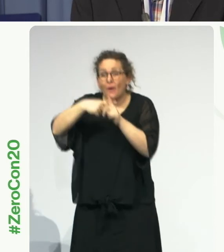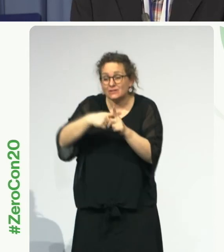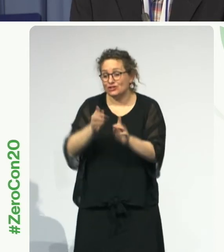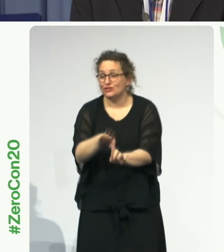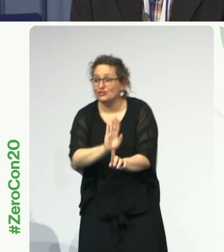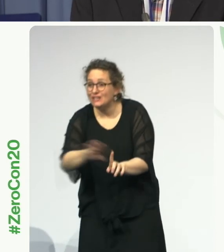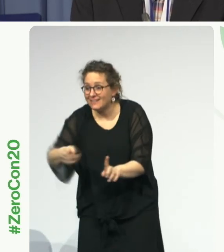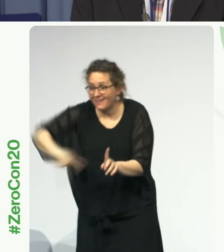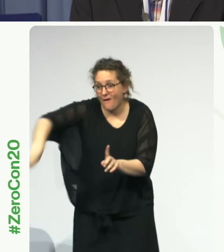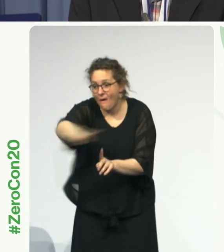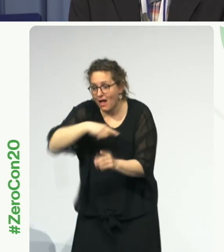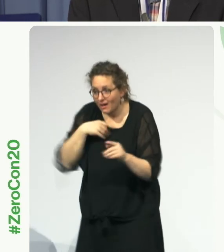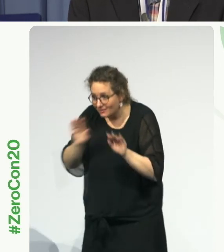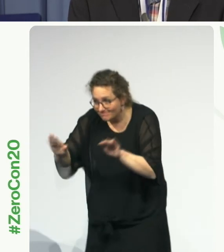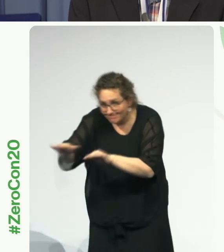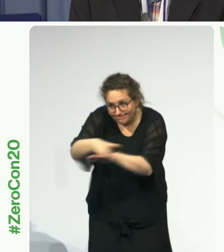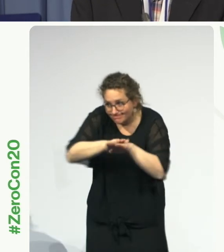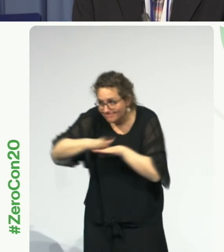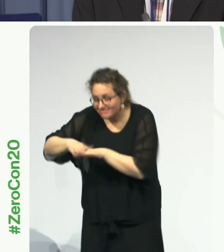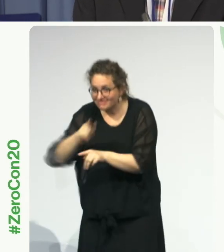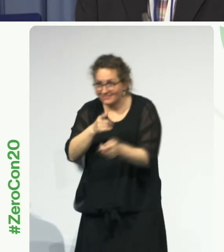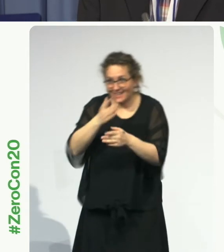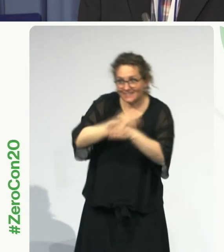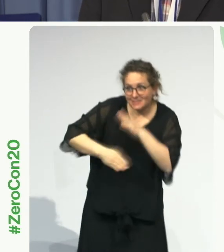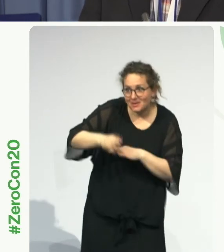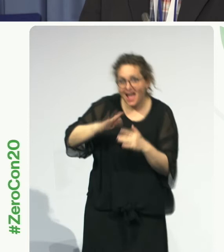well, and it's just normal to them.